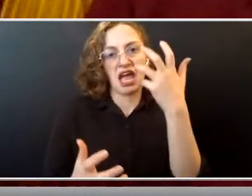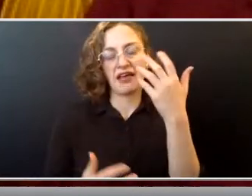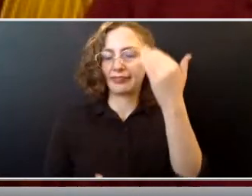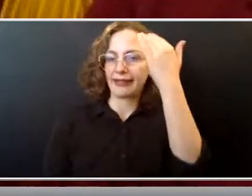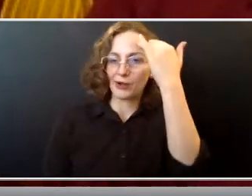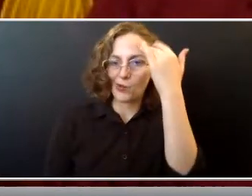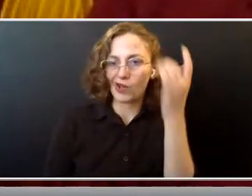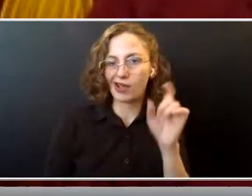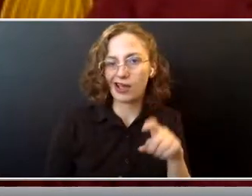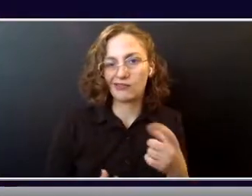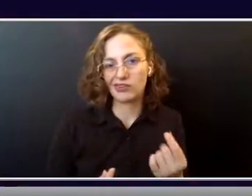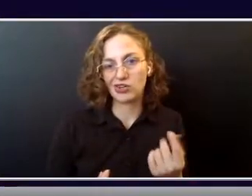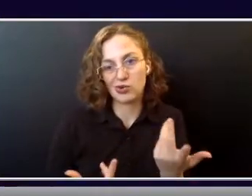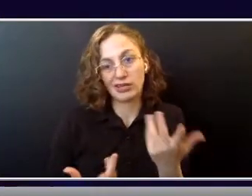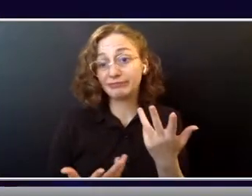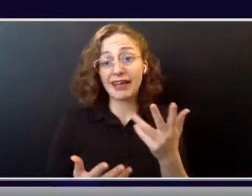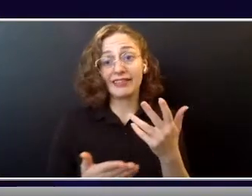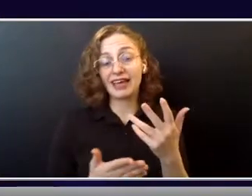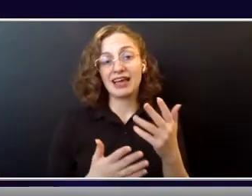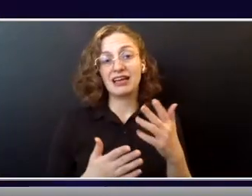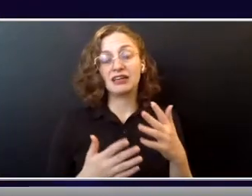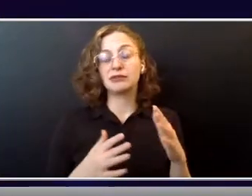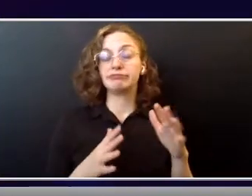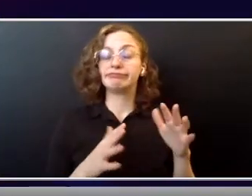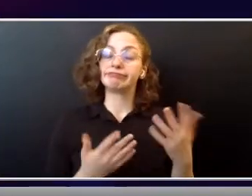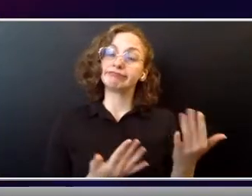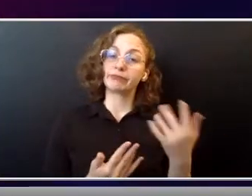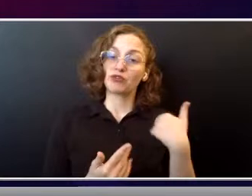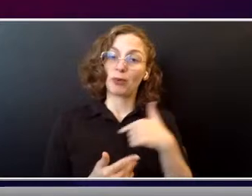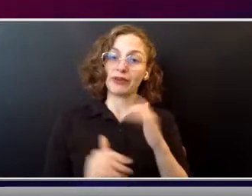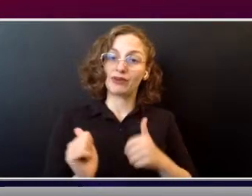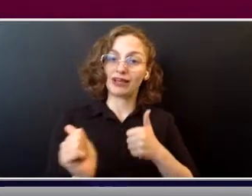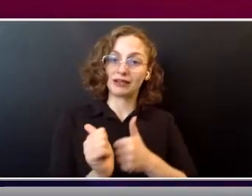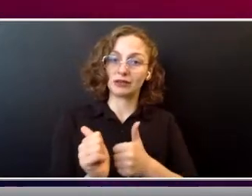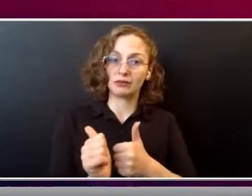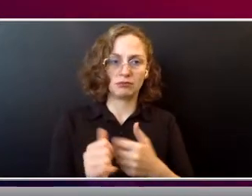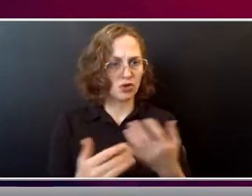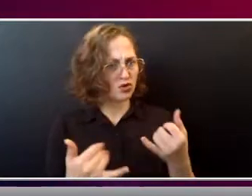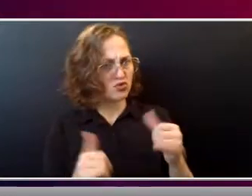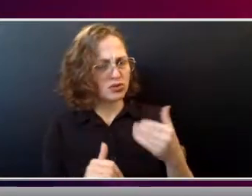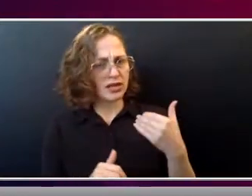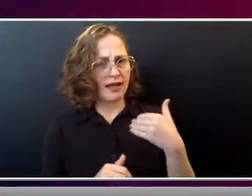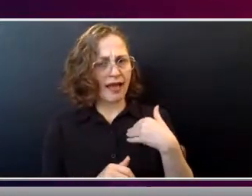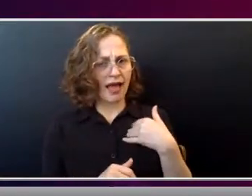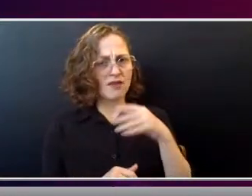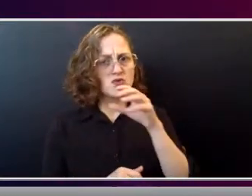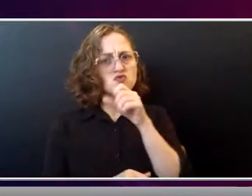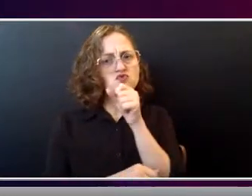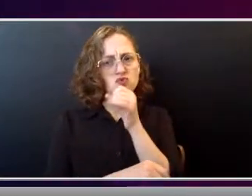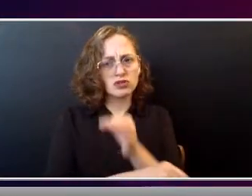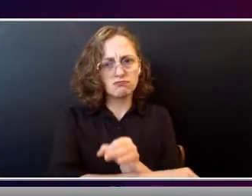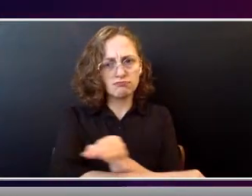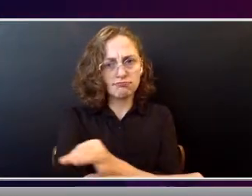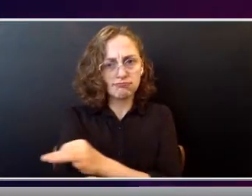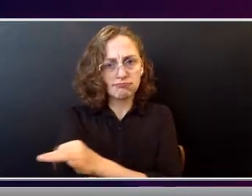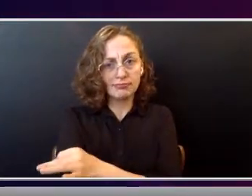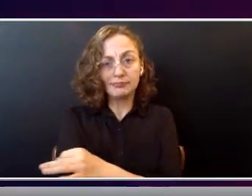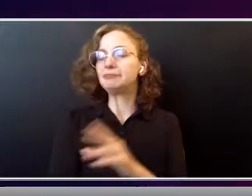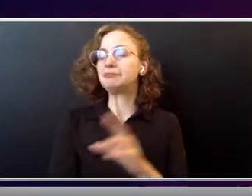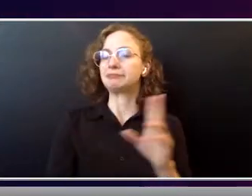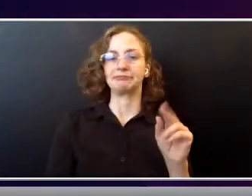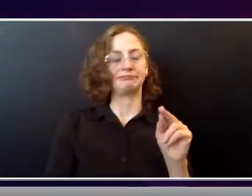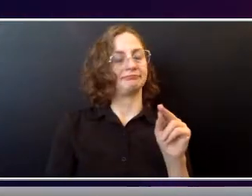get me caught up. Do you have any of those orange bumps or signs of your condition right now? No, they have all